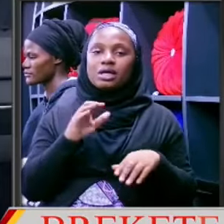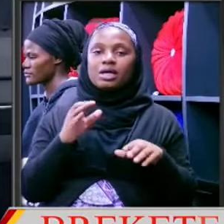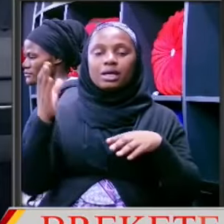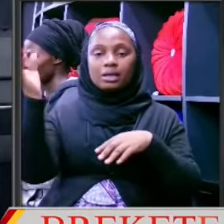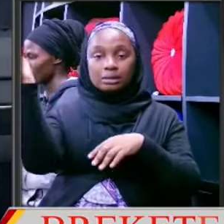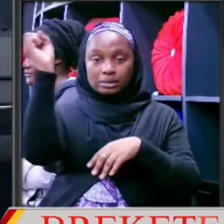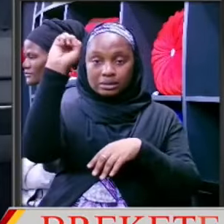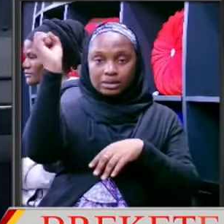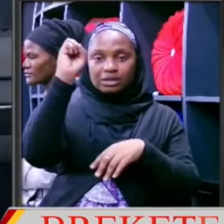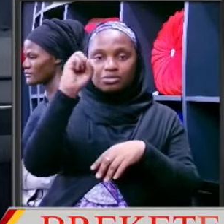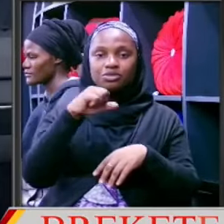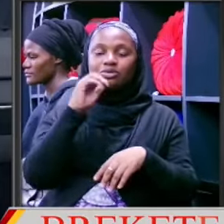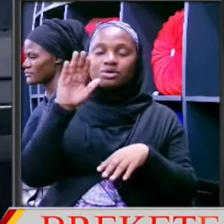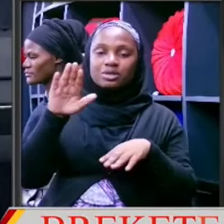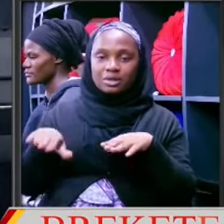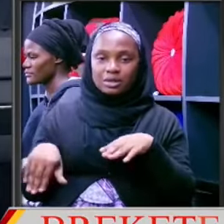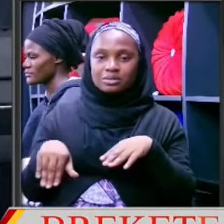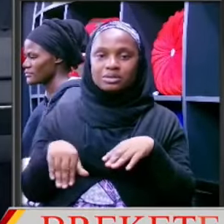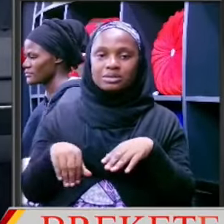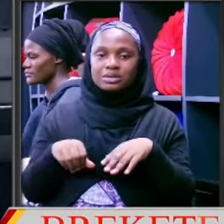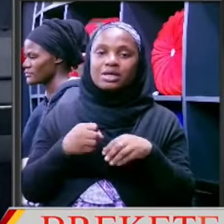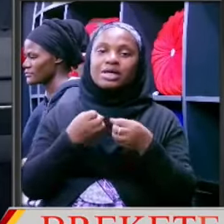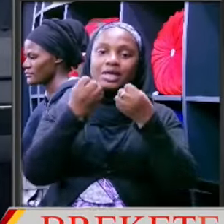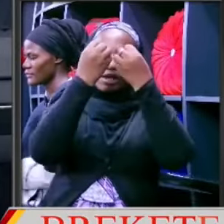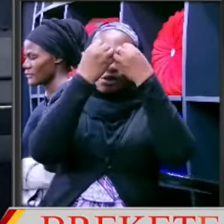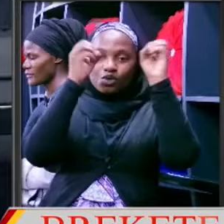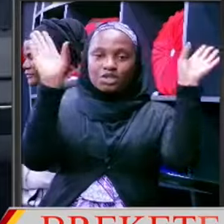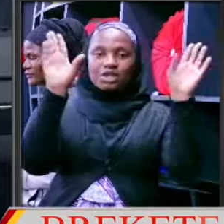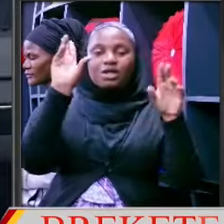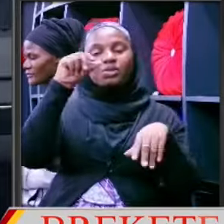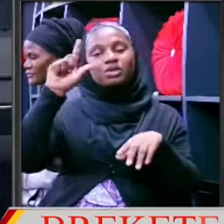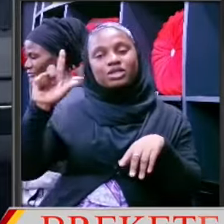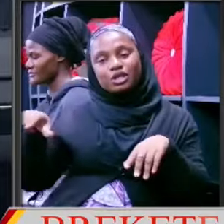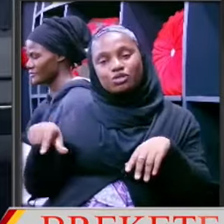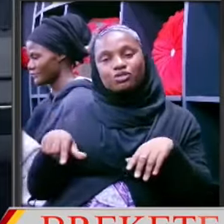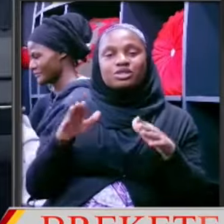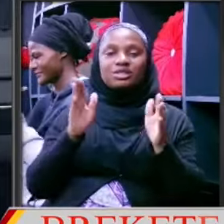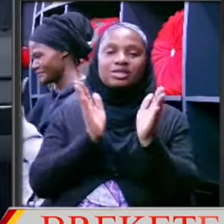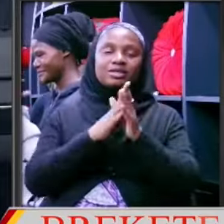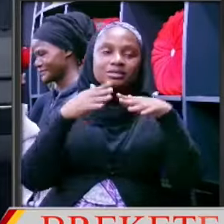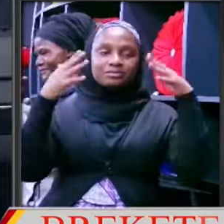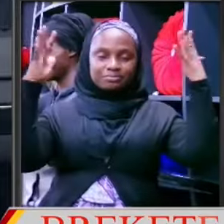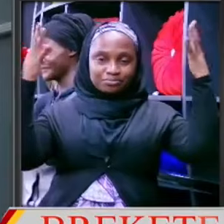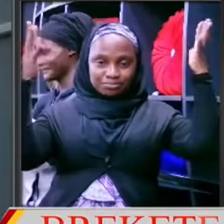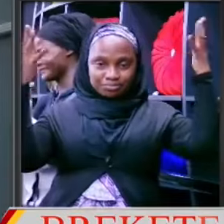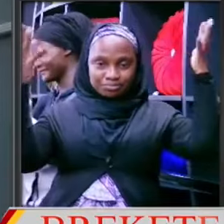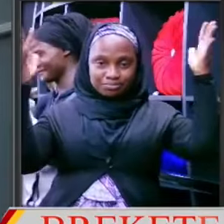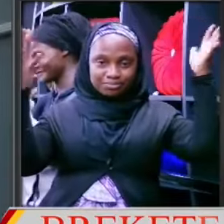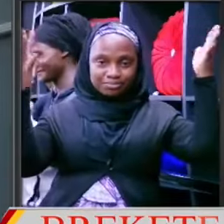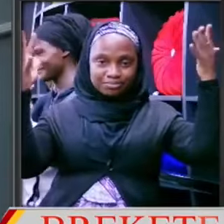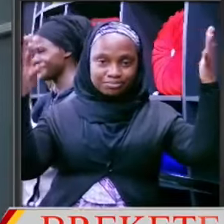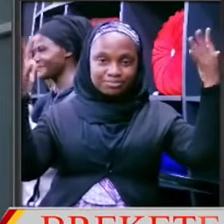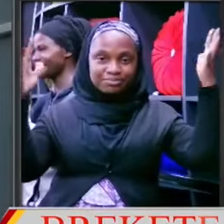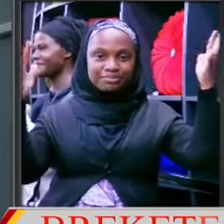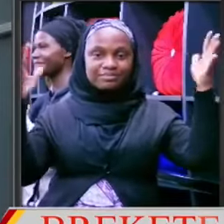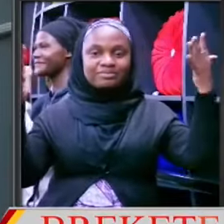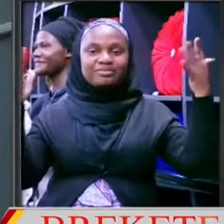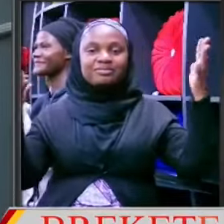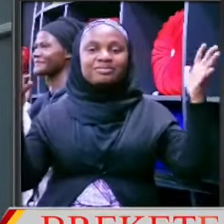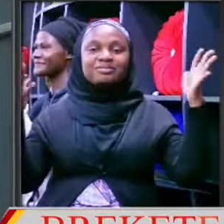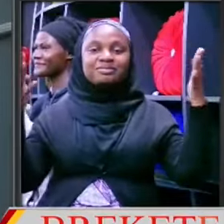celebrity, not a nonentity. A winner, not a loser. That's the end of it.